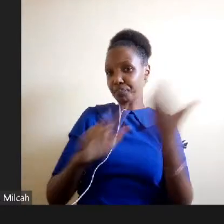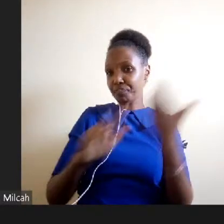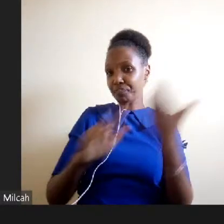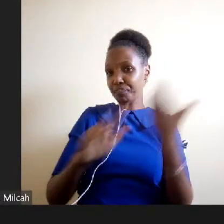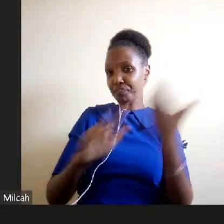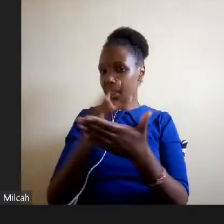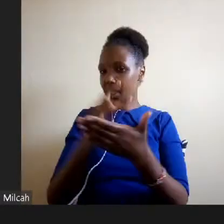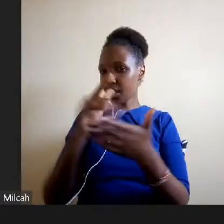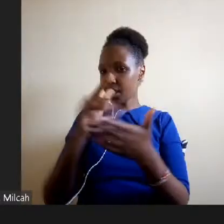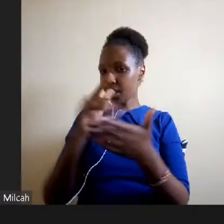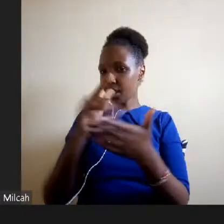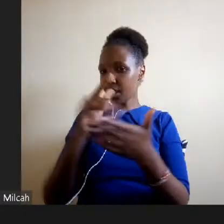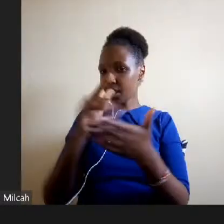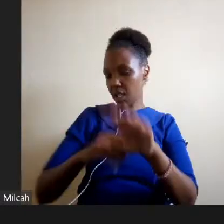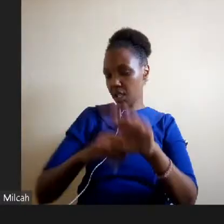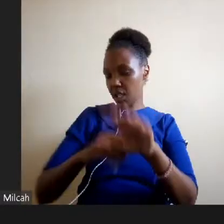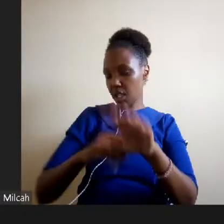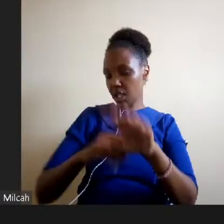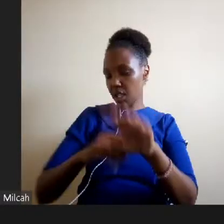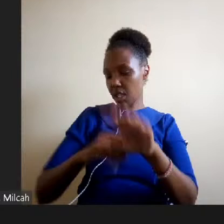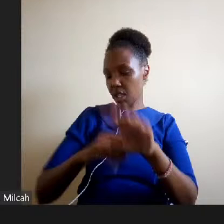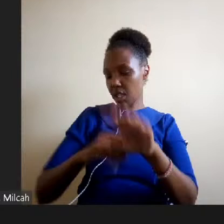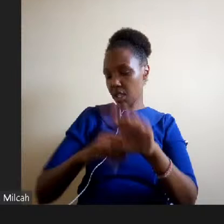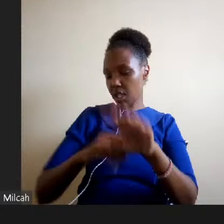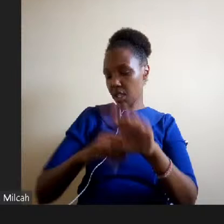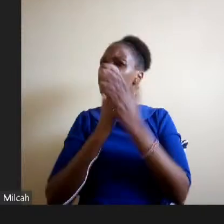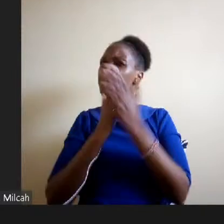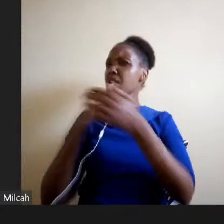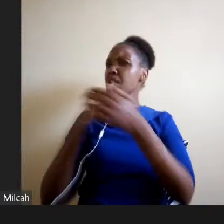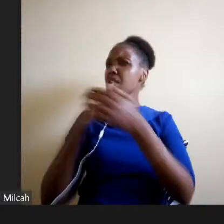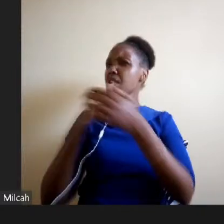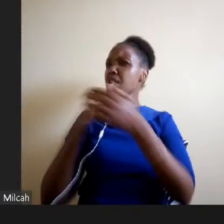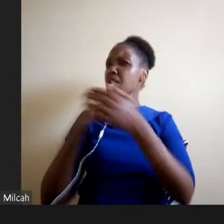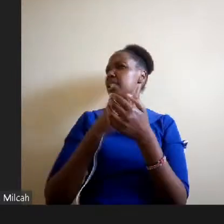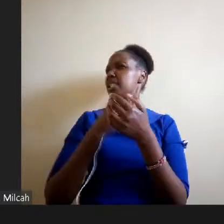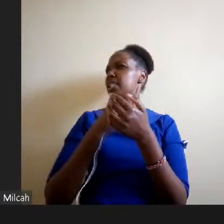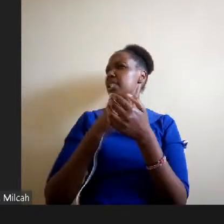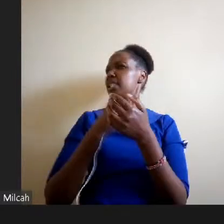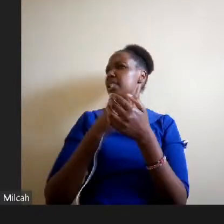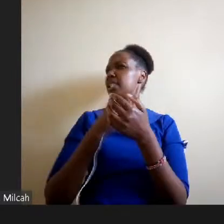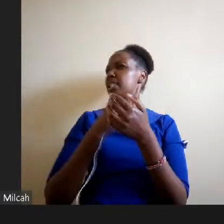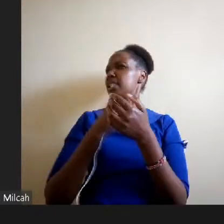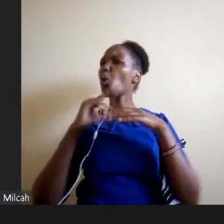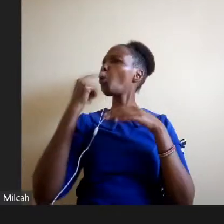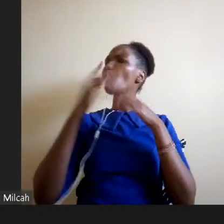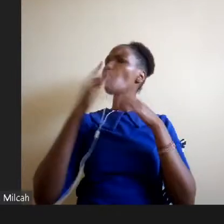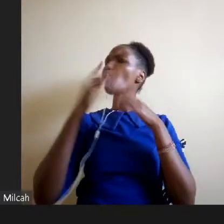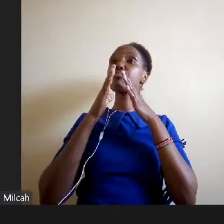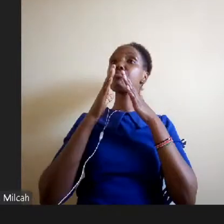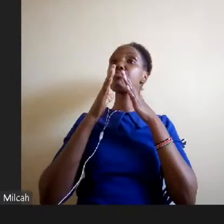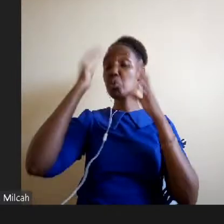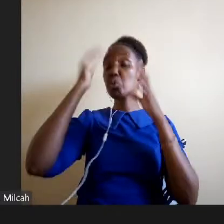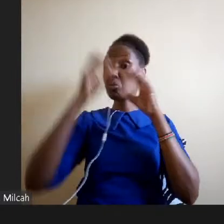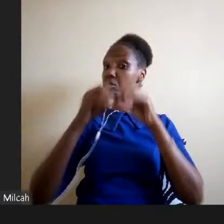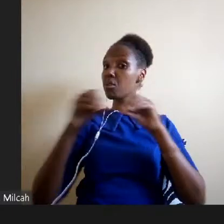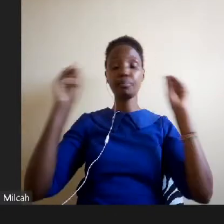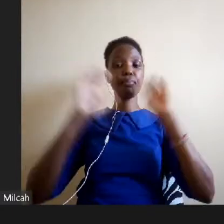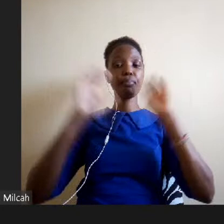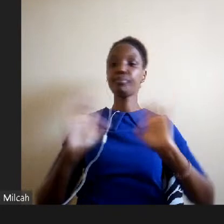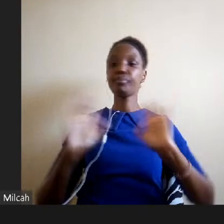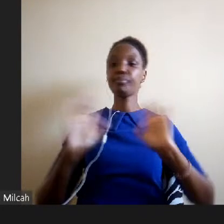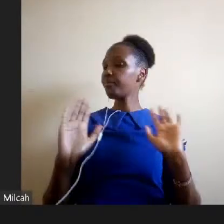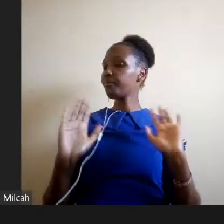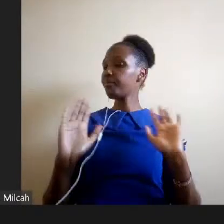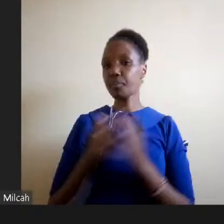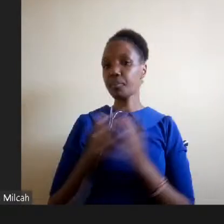and not with the general public. Because again, all these things that are shared by them and that are also shared by people whom they